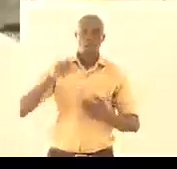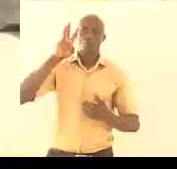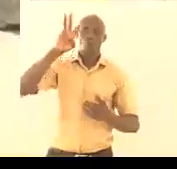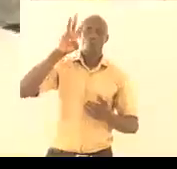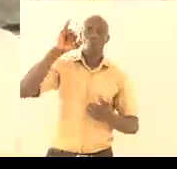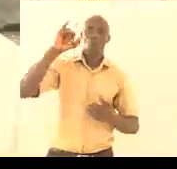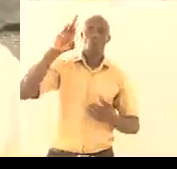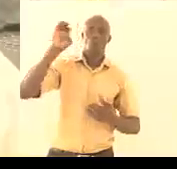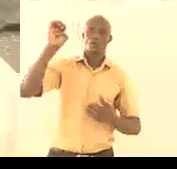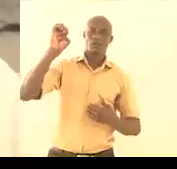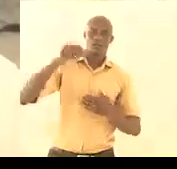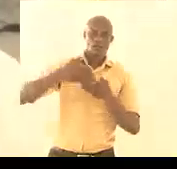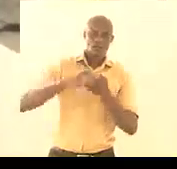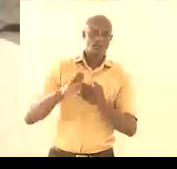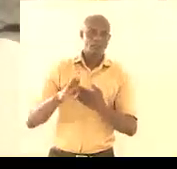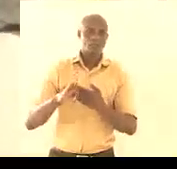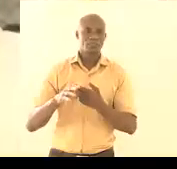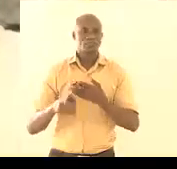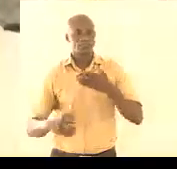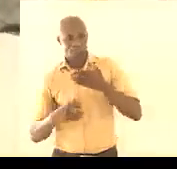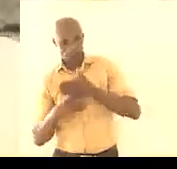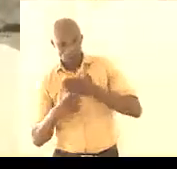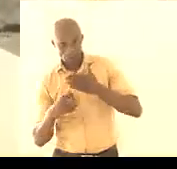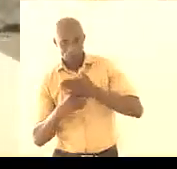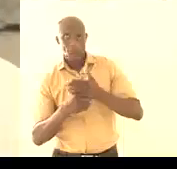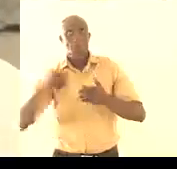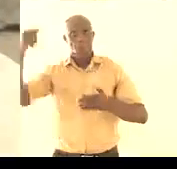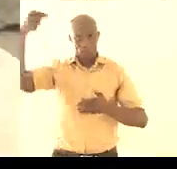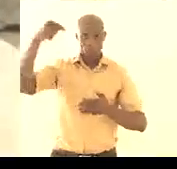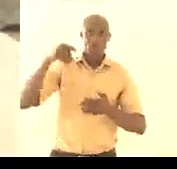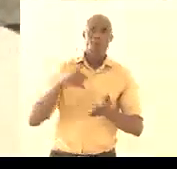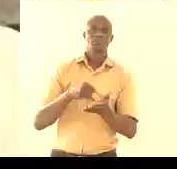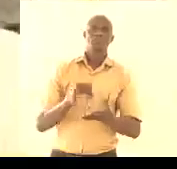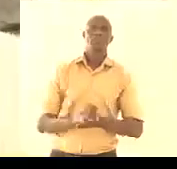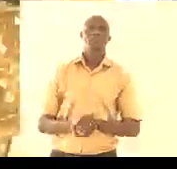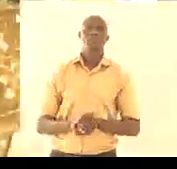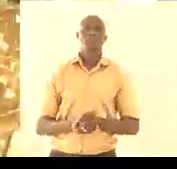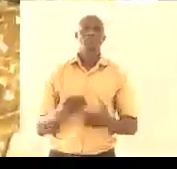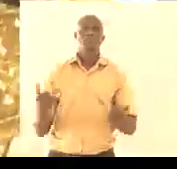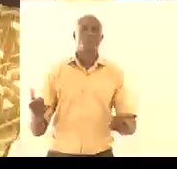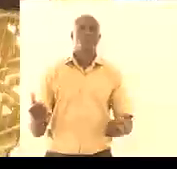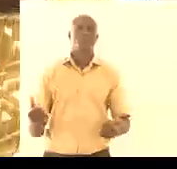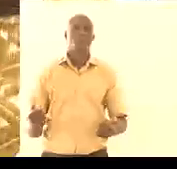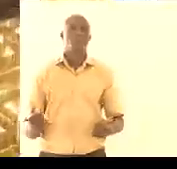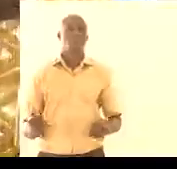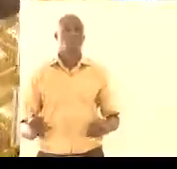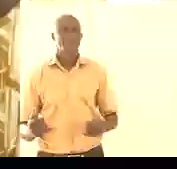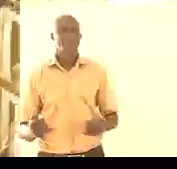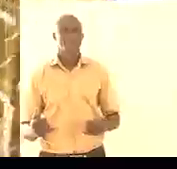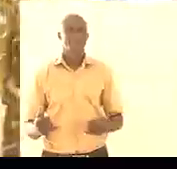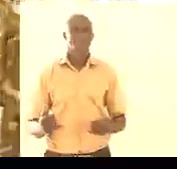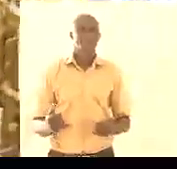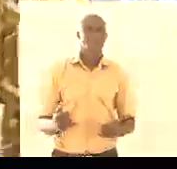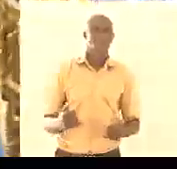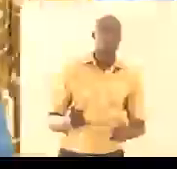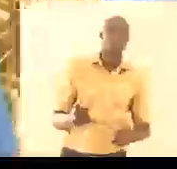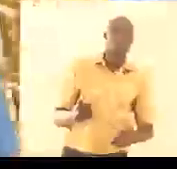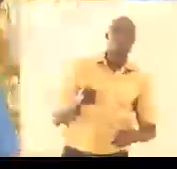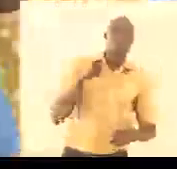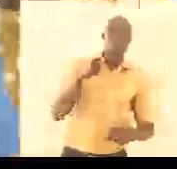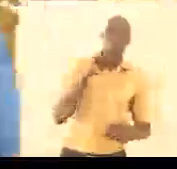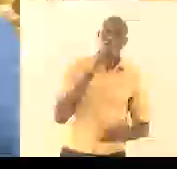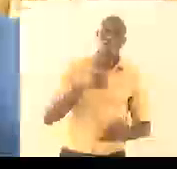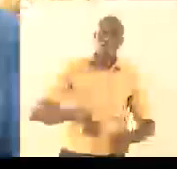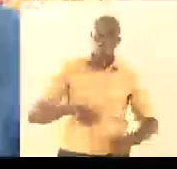barbed wire that is rolled in, and after that you now have electric whatever. Now, all I am going to say to you is that we'll